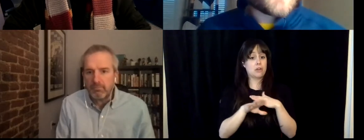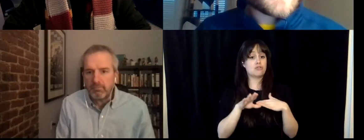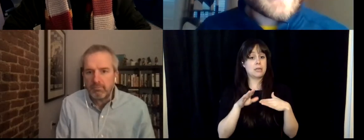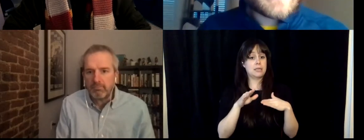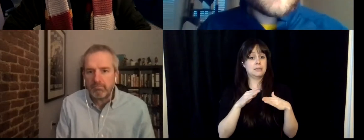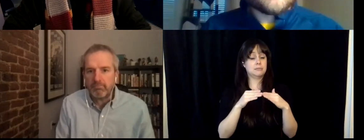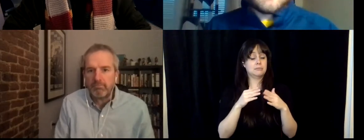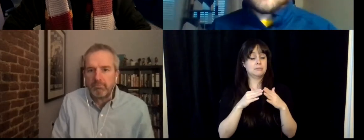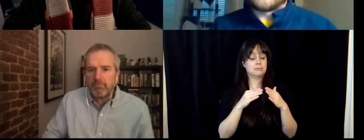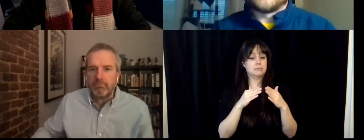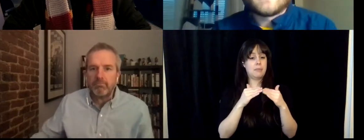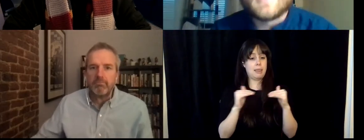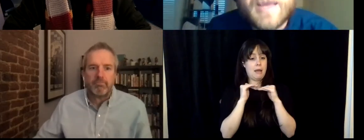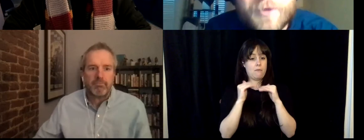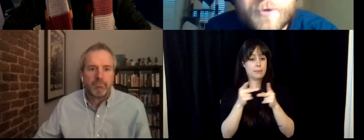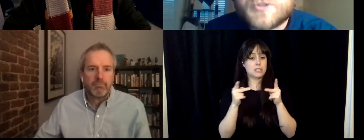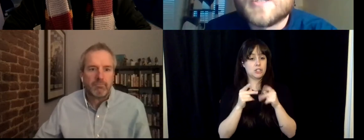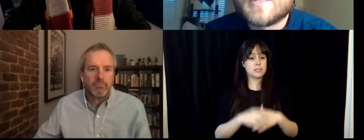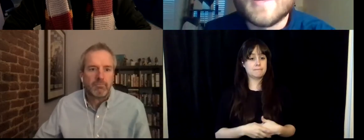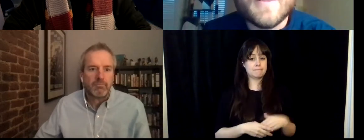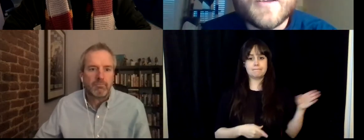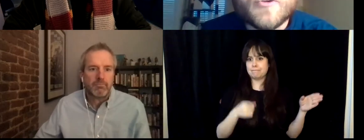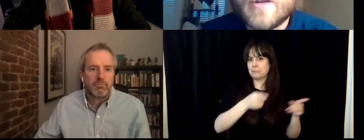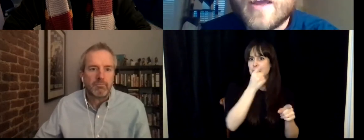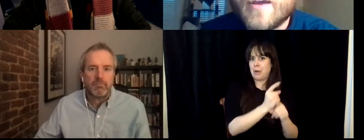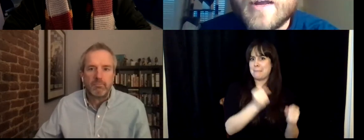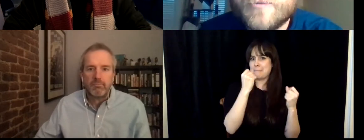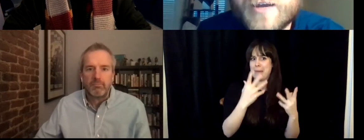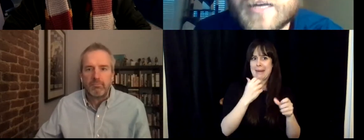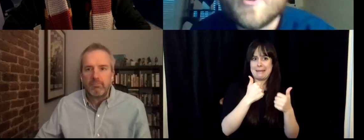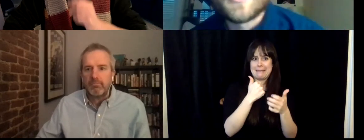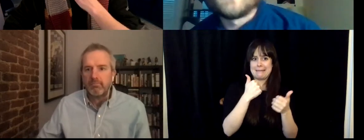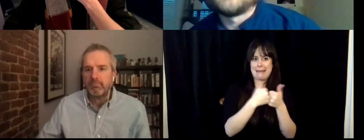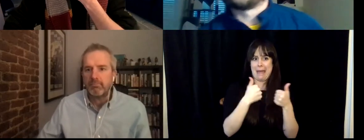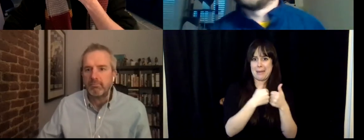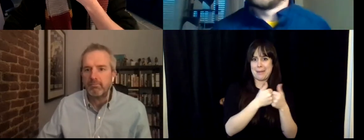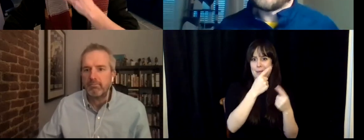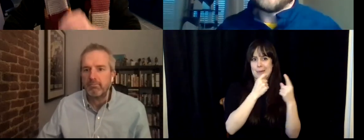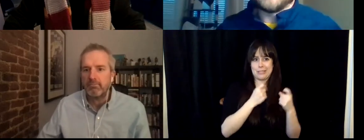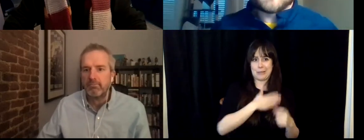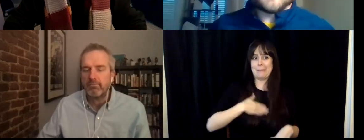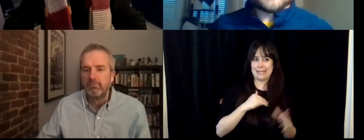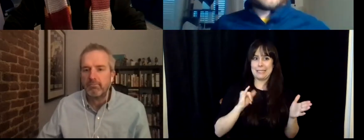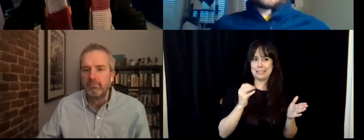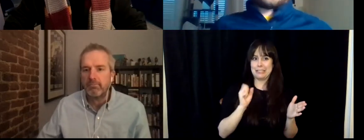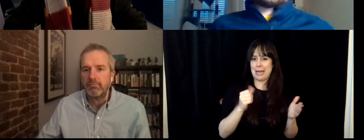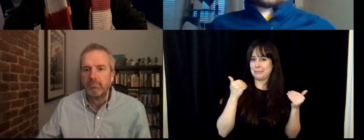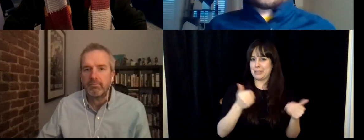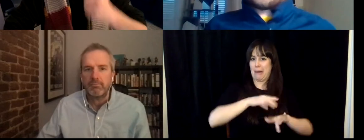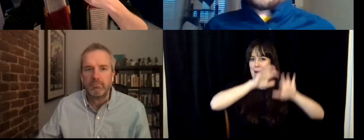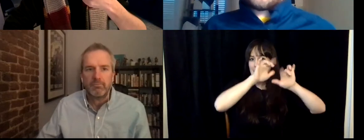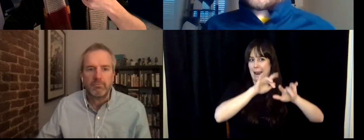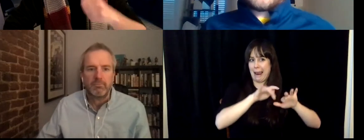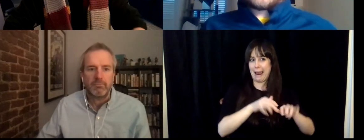are right. I am, there are a lot of gaming questions in the Q&A, and James, I would encourage you to answer as many as